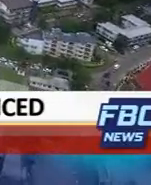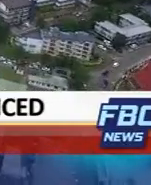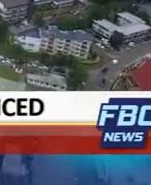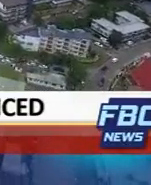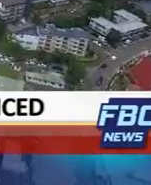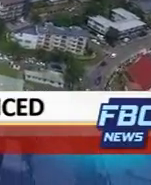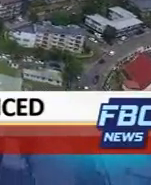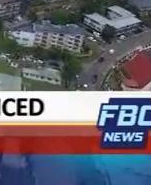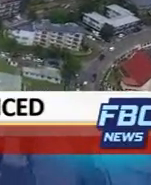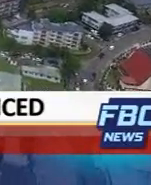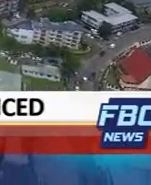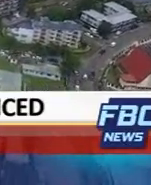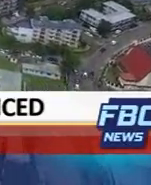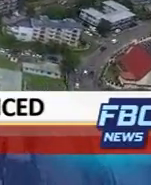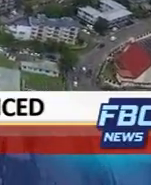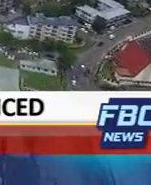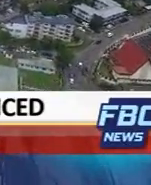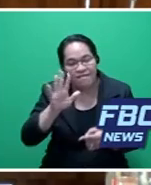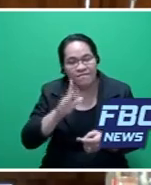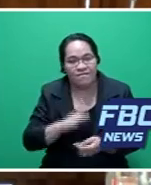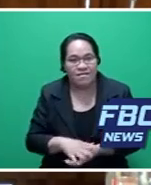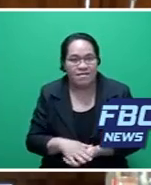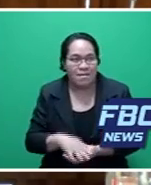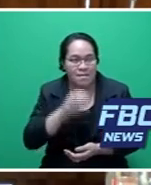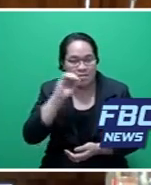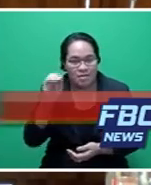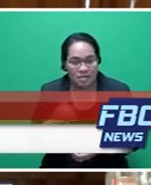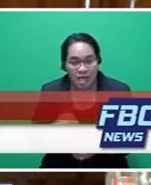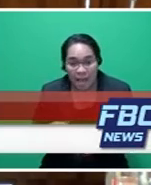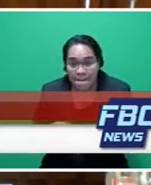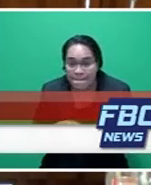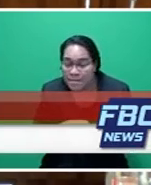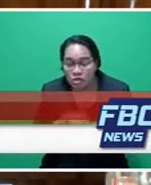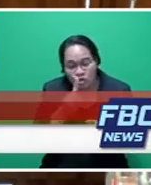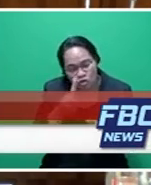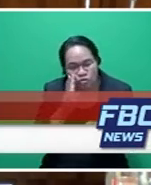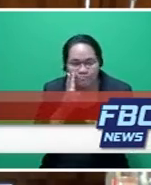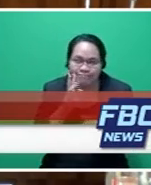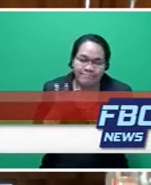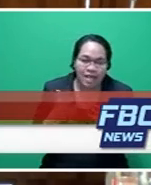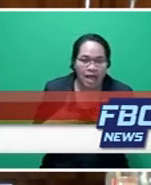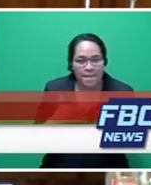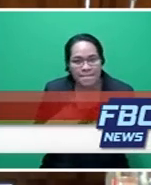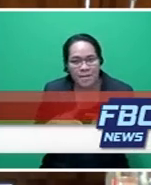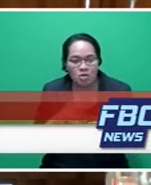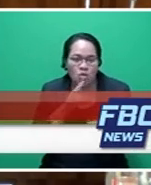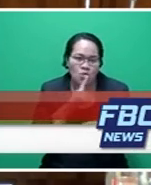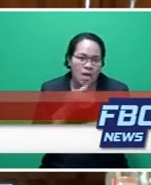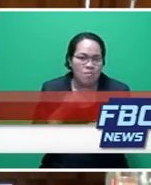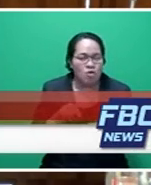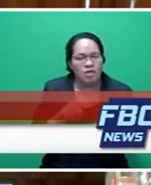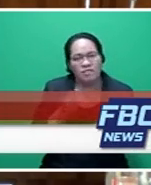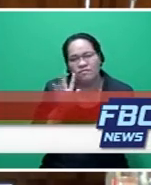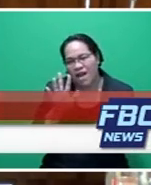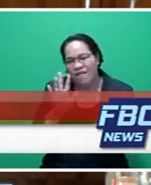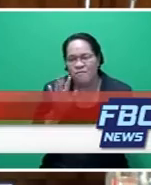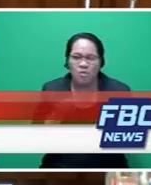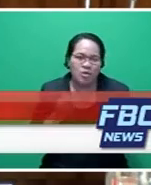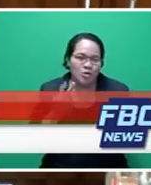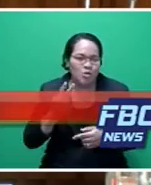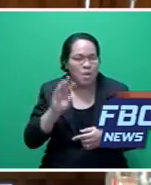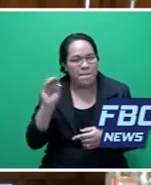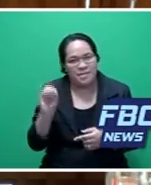$200 million offshore. Essentially means you're looking at about maximum 1.5, 1.2%, if